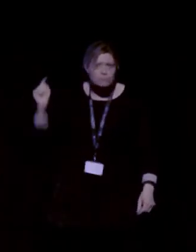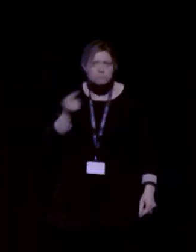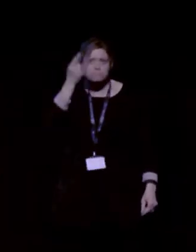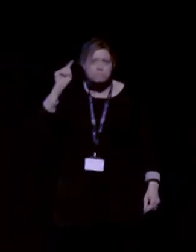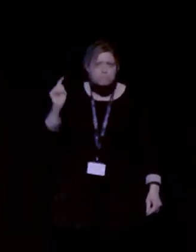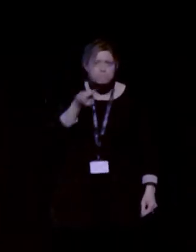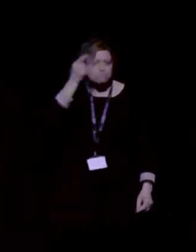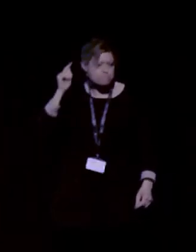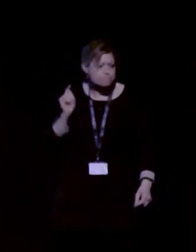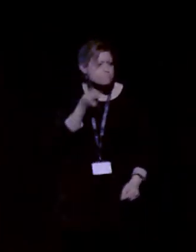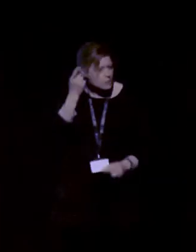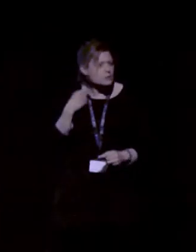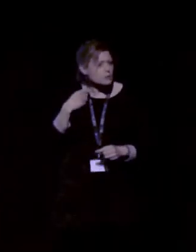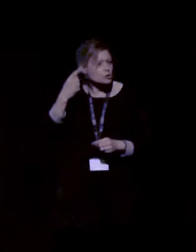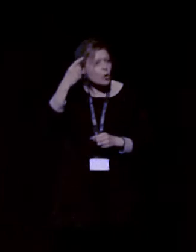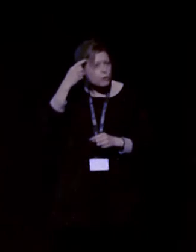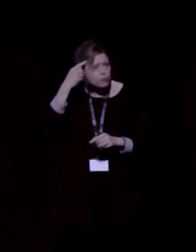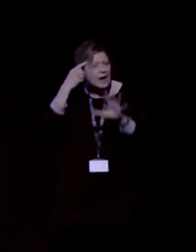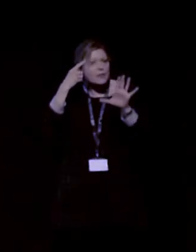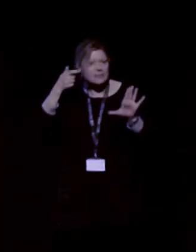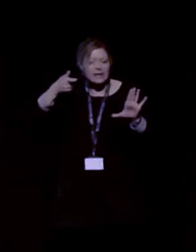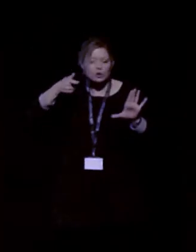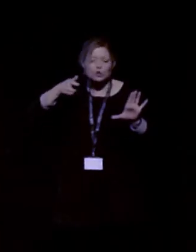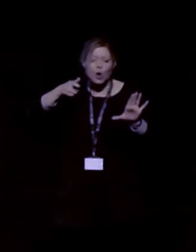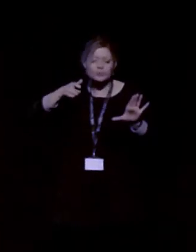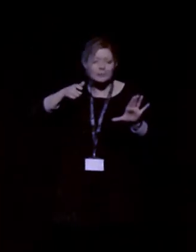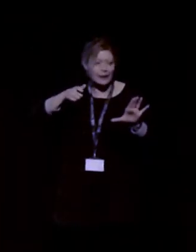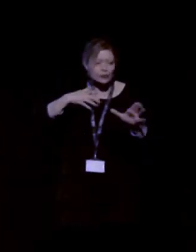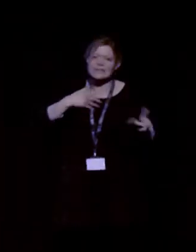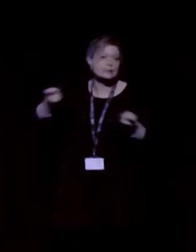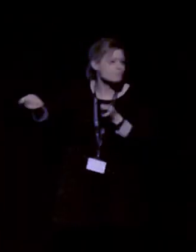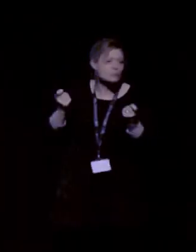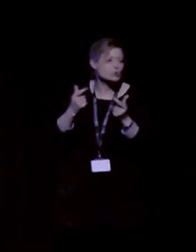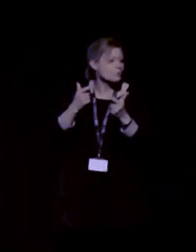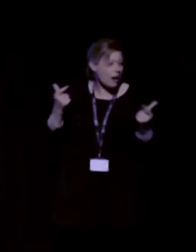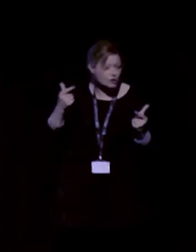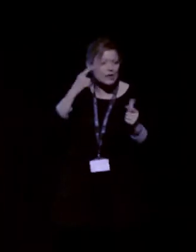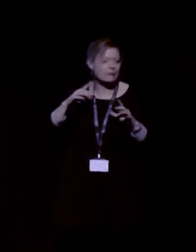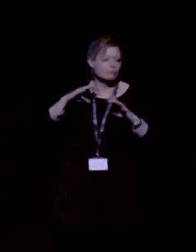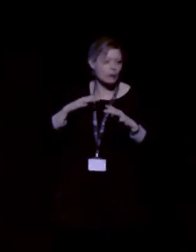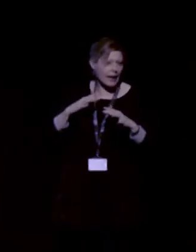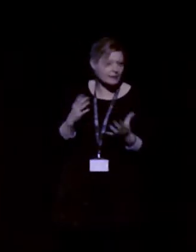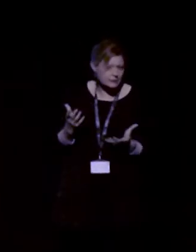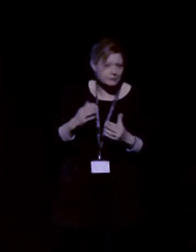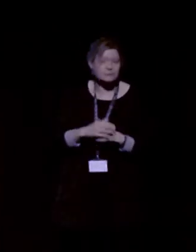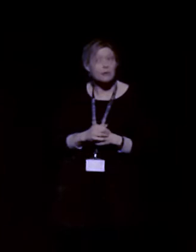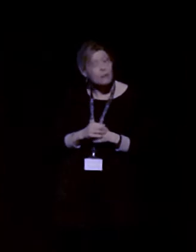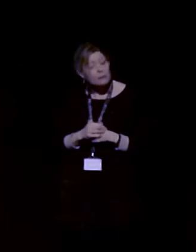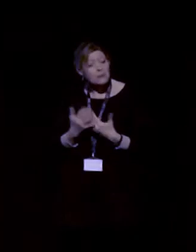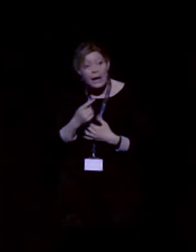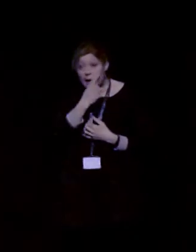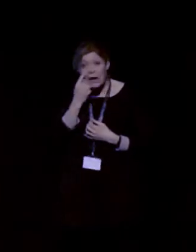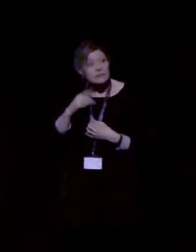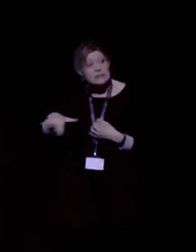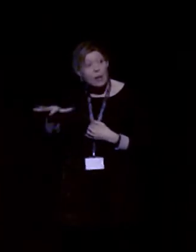that can let the brain turn down the gain or the volume control. Well, is there any evidence to support that?